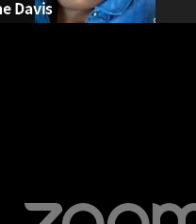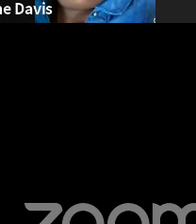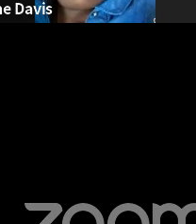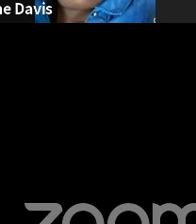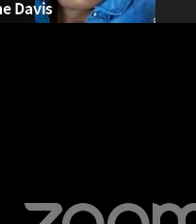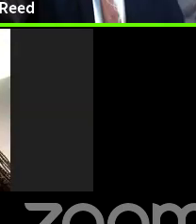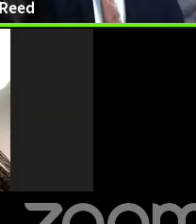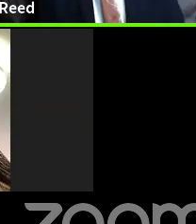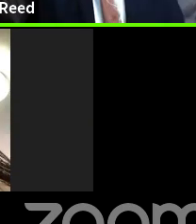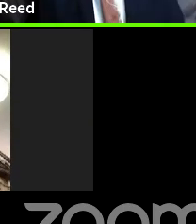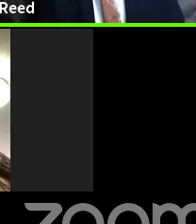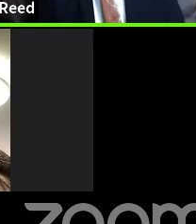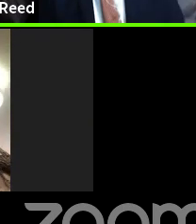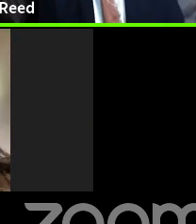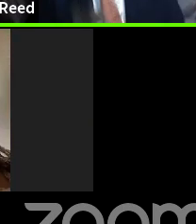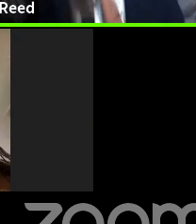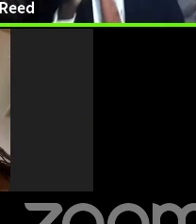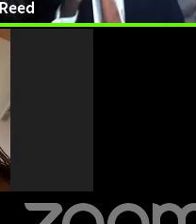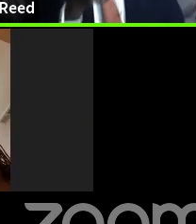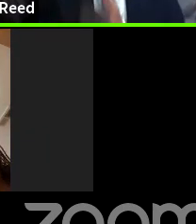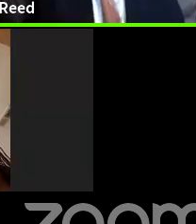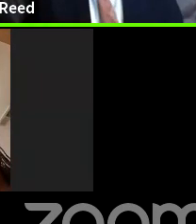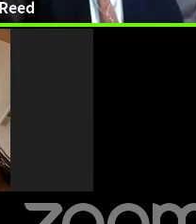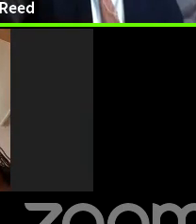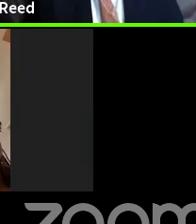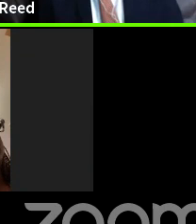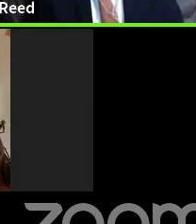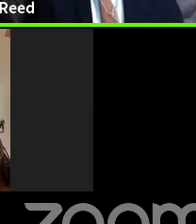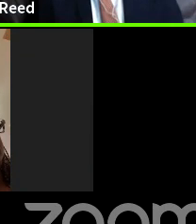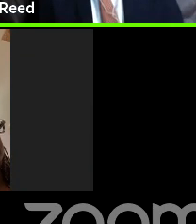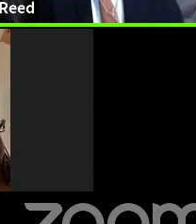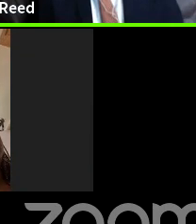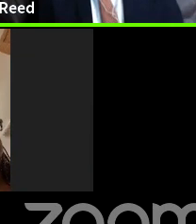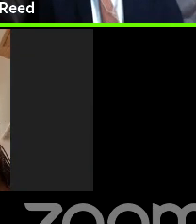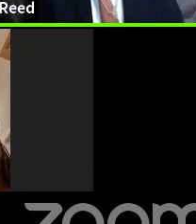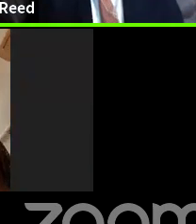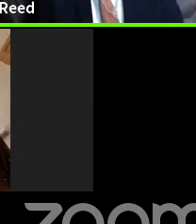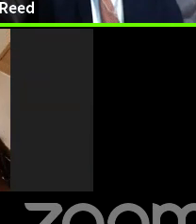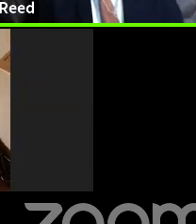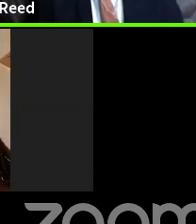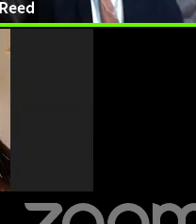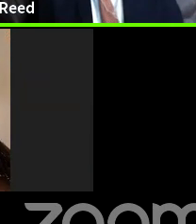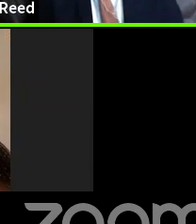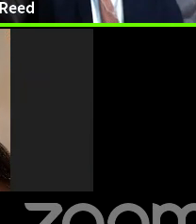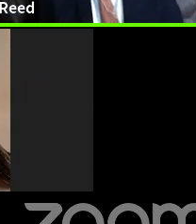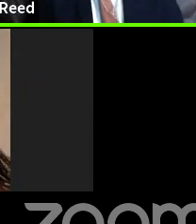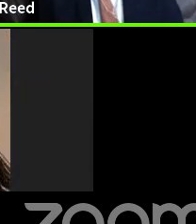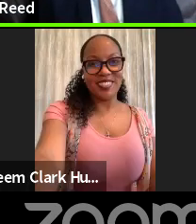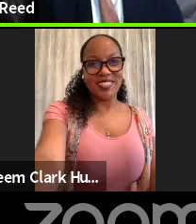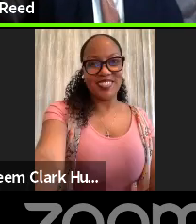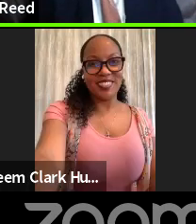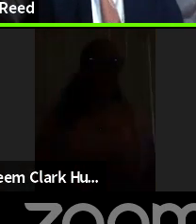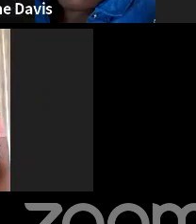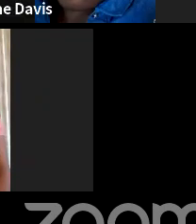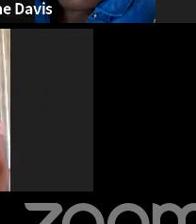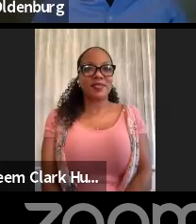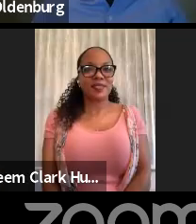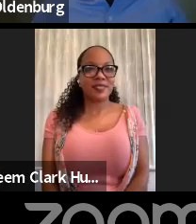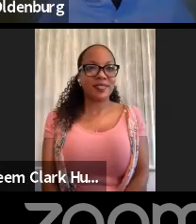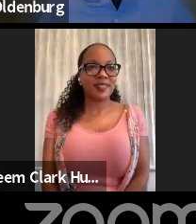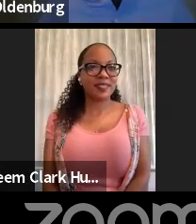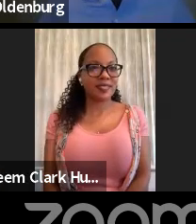23rd and seconded by the Alderman from the 13th that we adopt amendment number